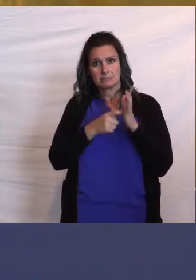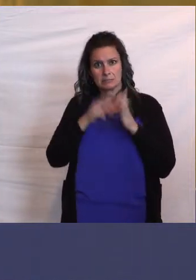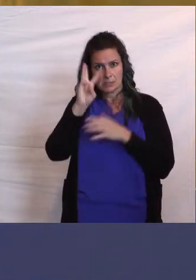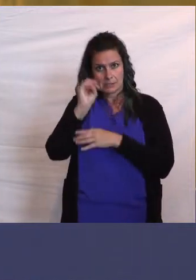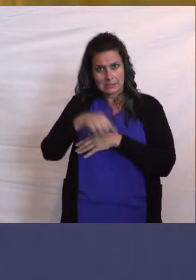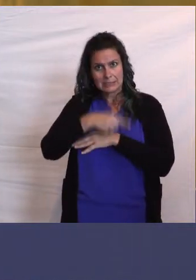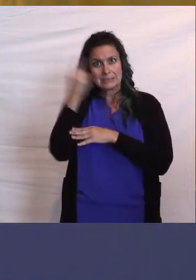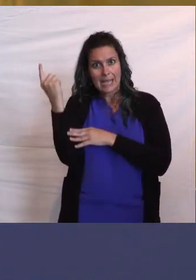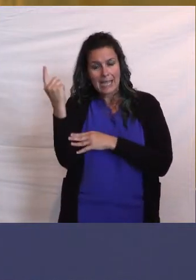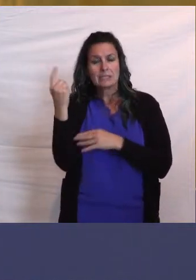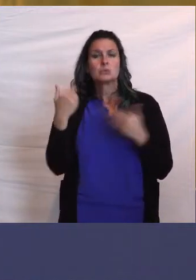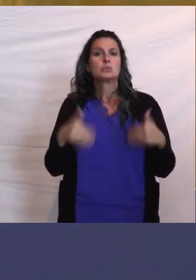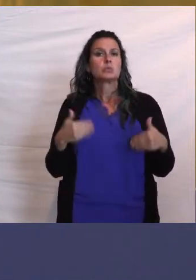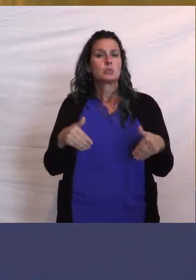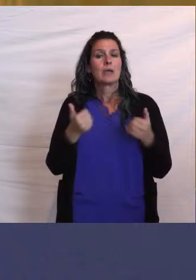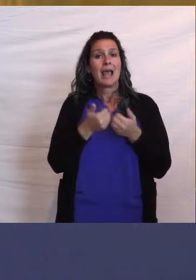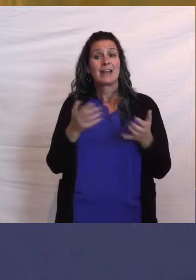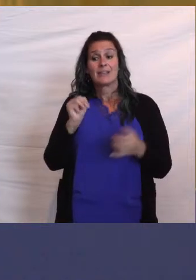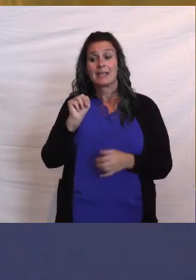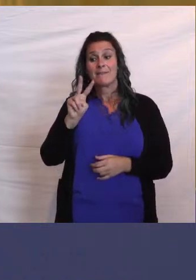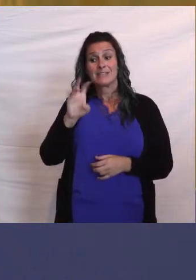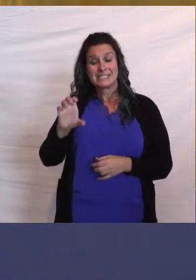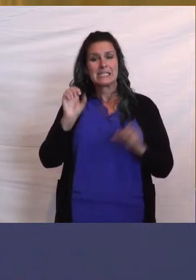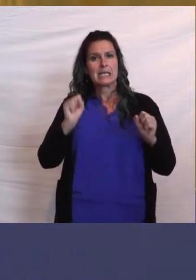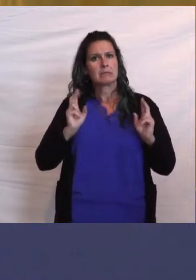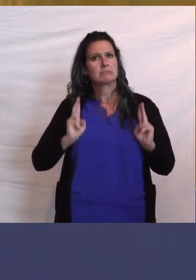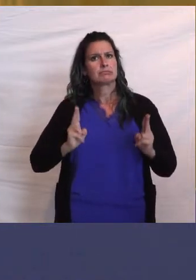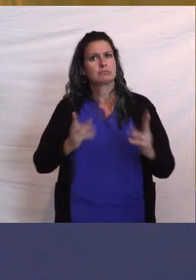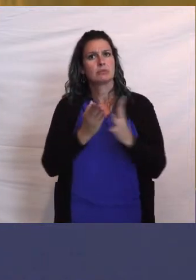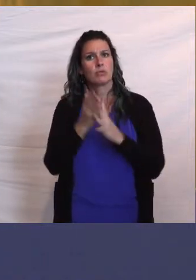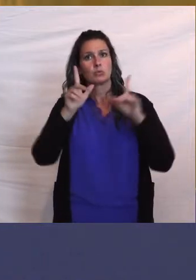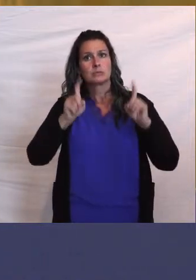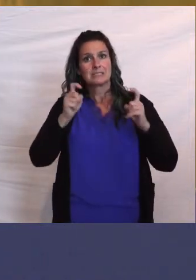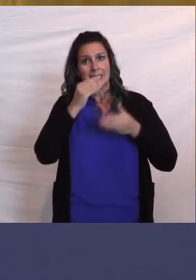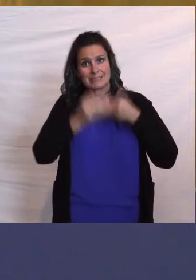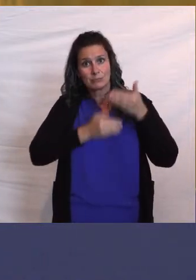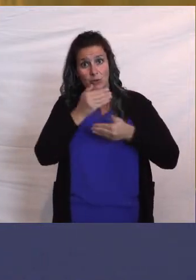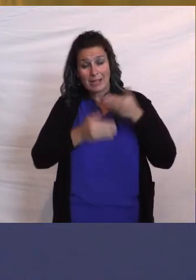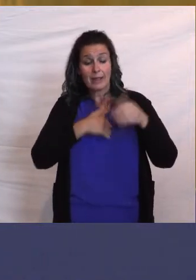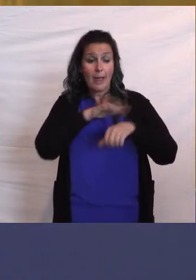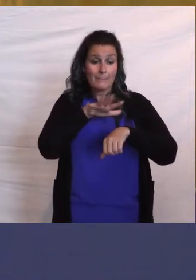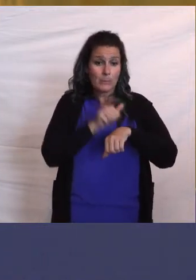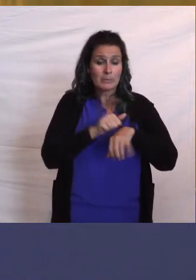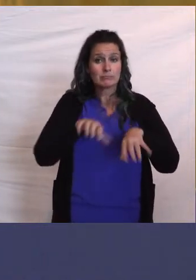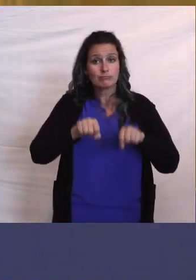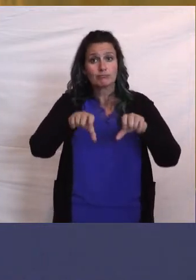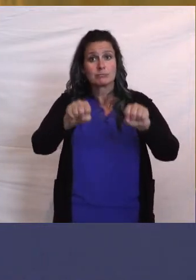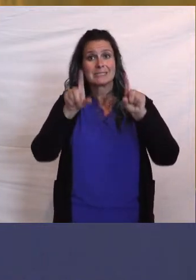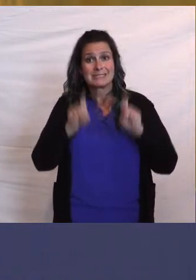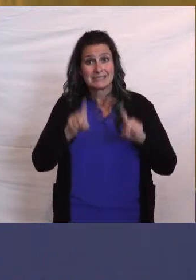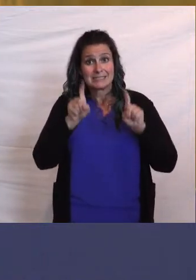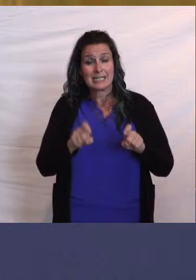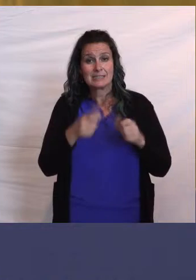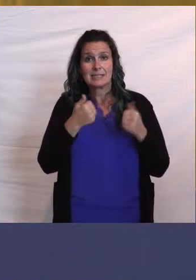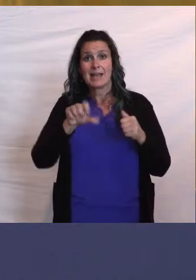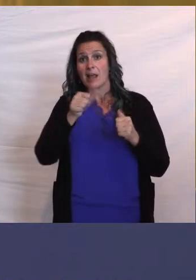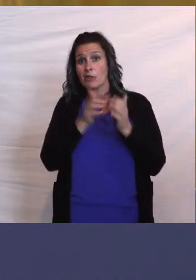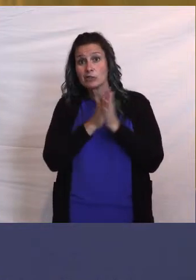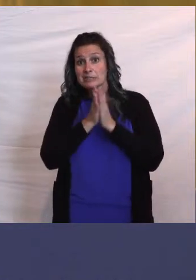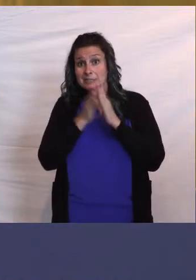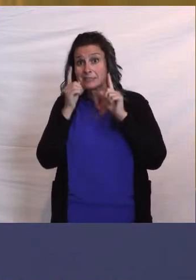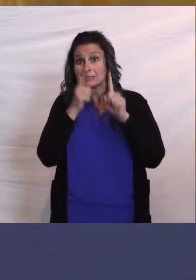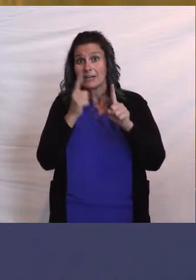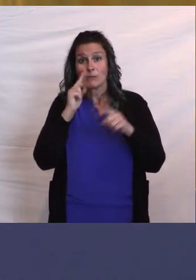days. Is there anything MVC can do to expedite the testing process and the appointments needed to take them? Any other incentives?